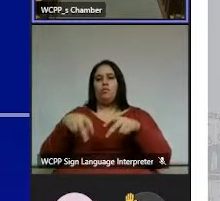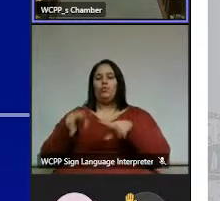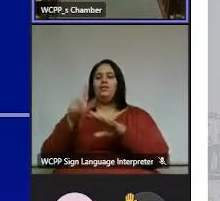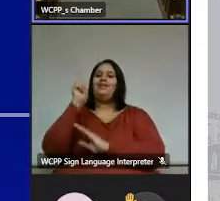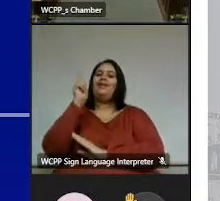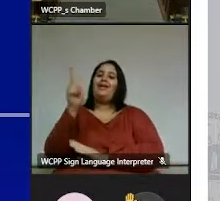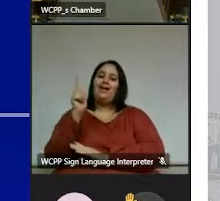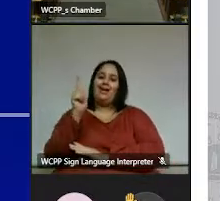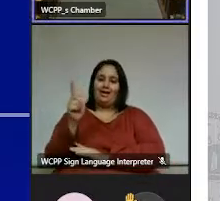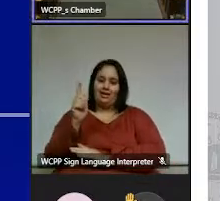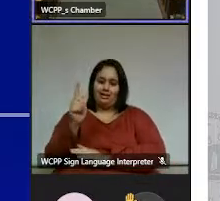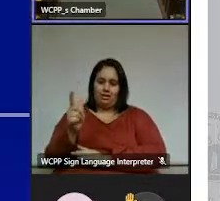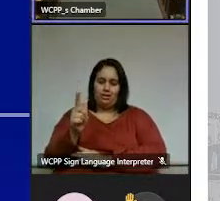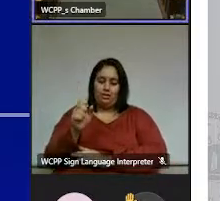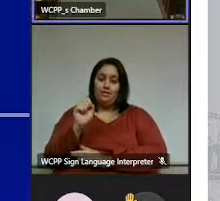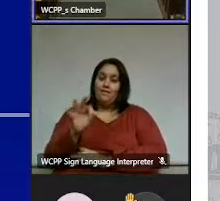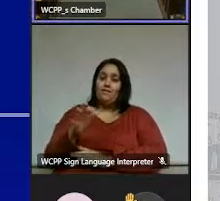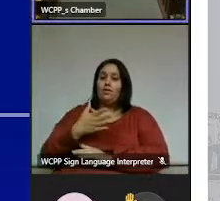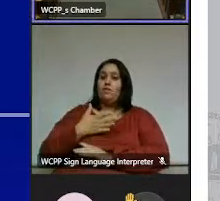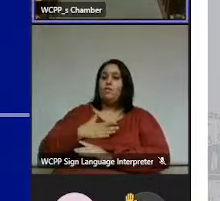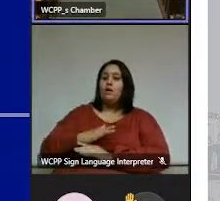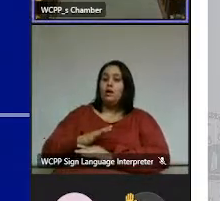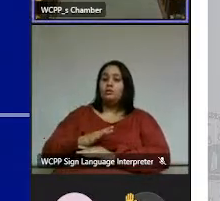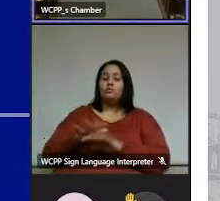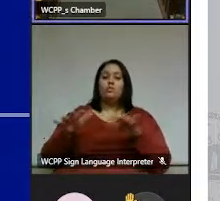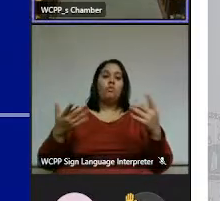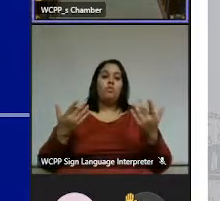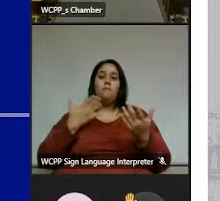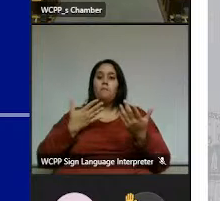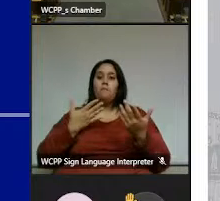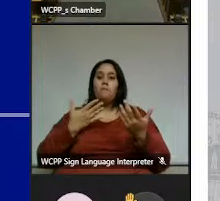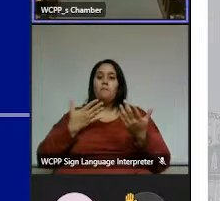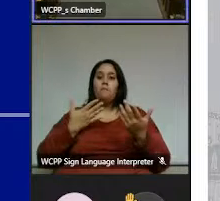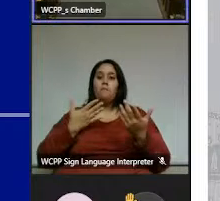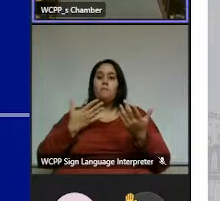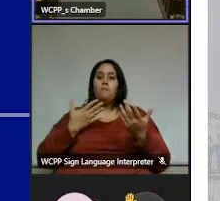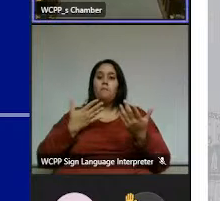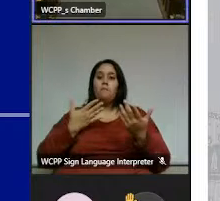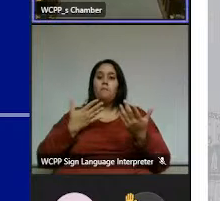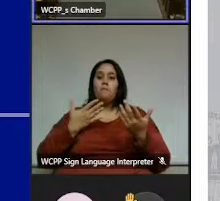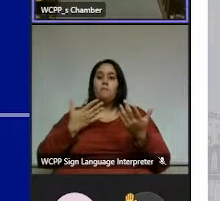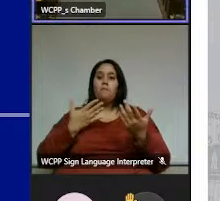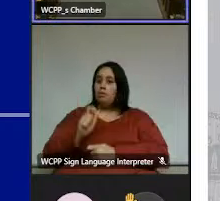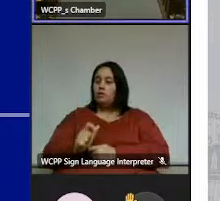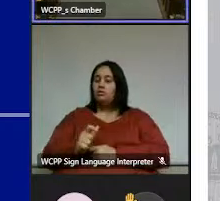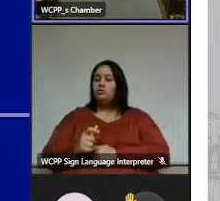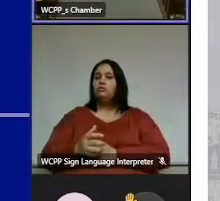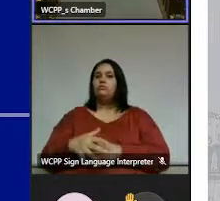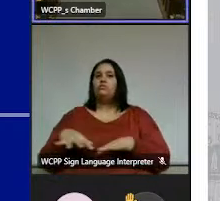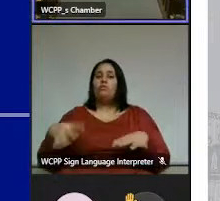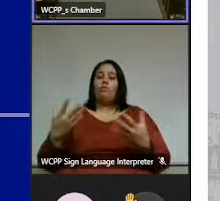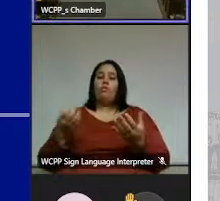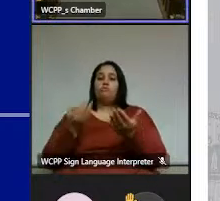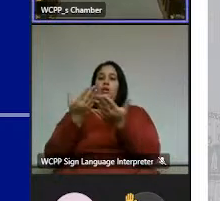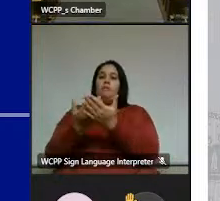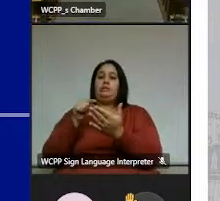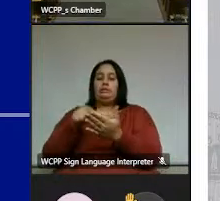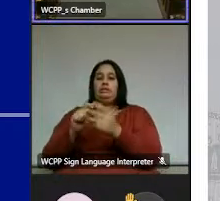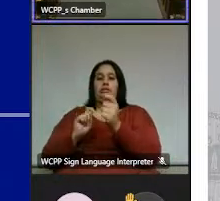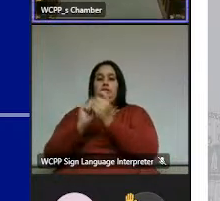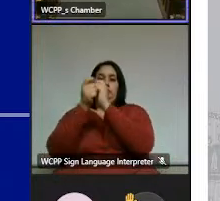later if they wish to augment their previous submissions,